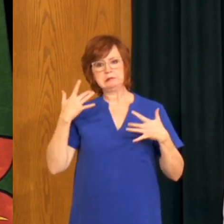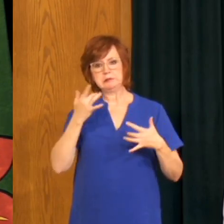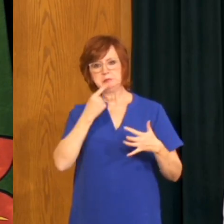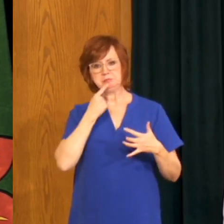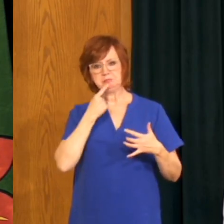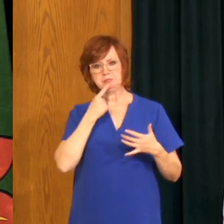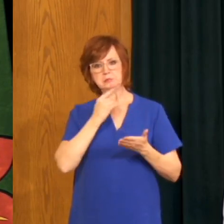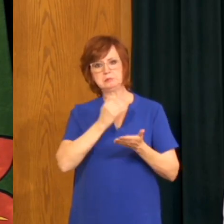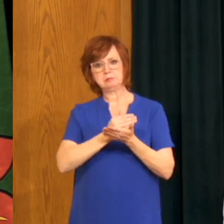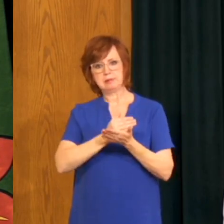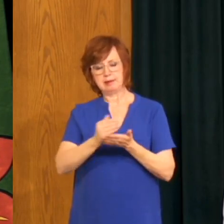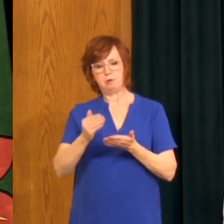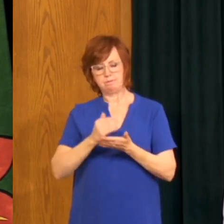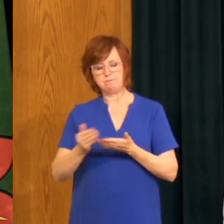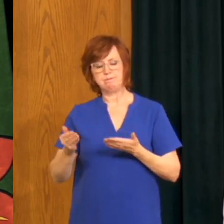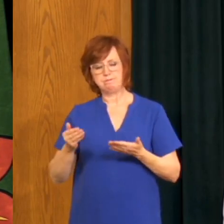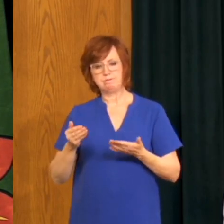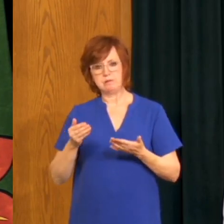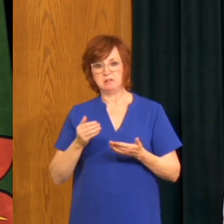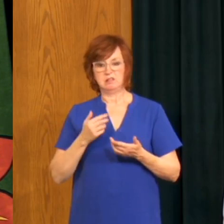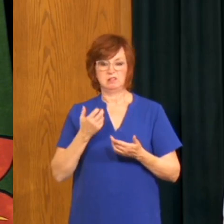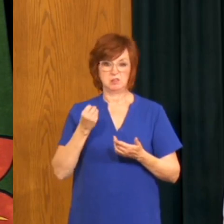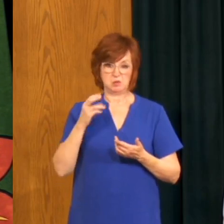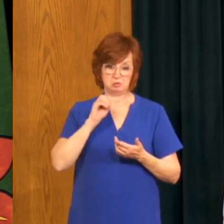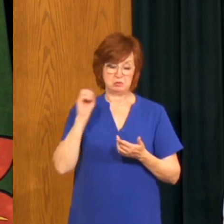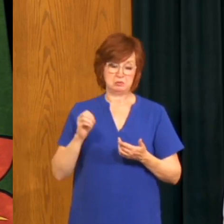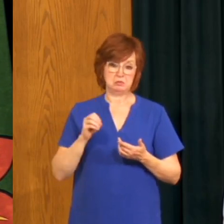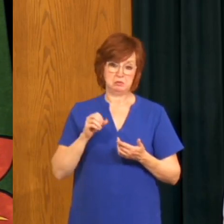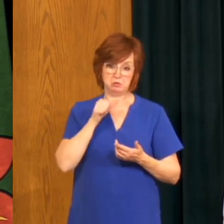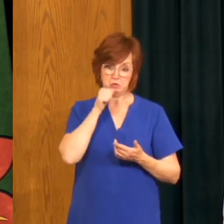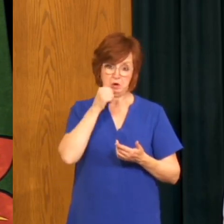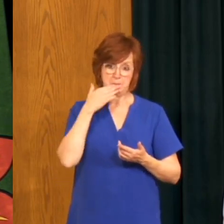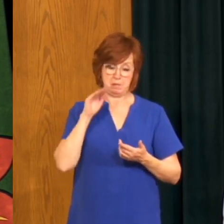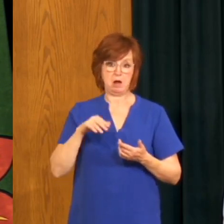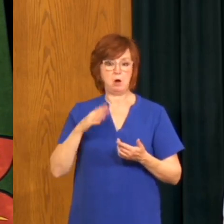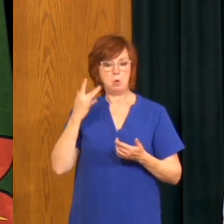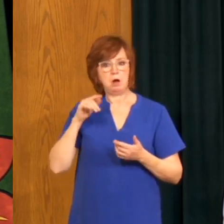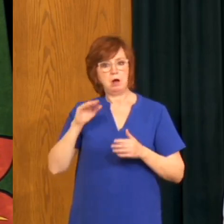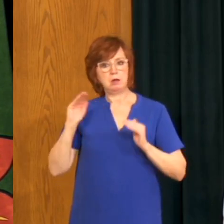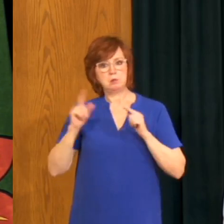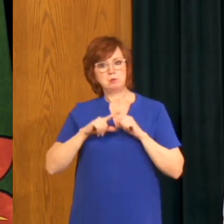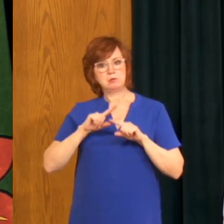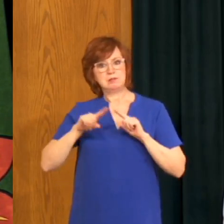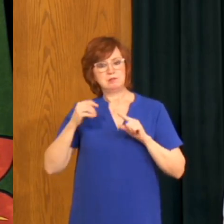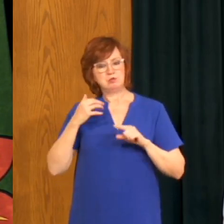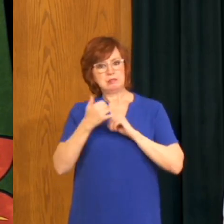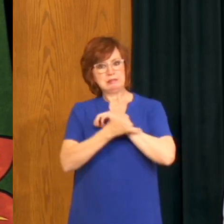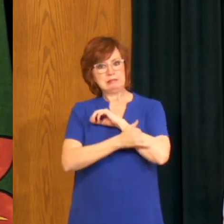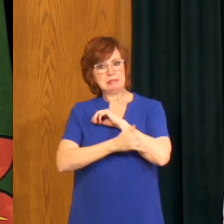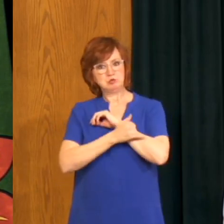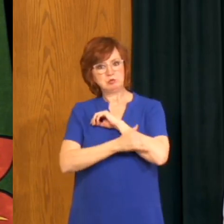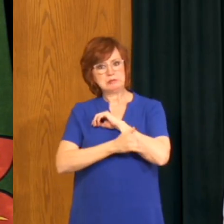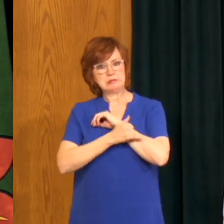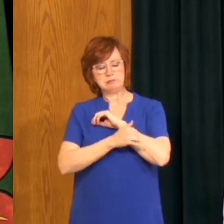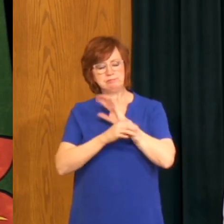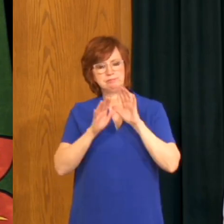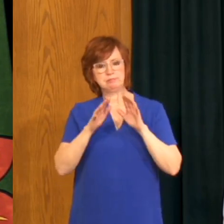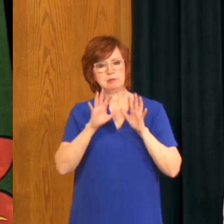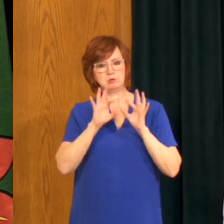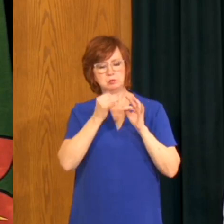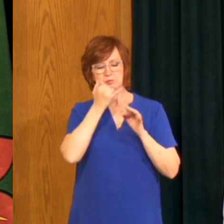impact than some other areas of the nation. In fact, I believe we had about a job loss of about 13%